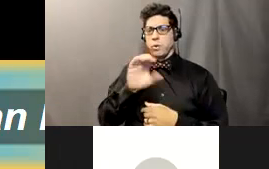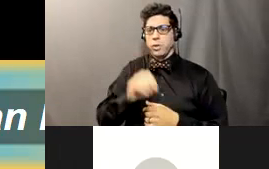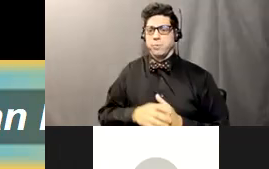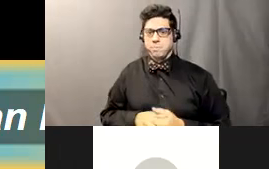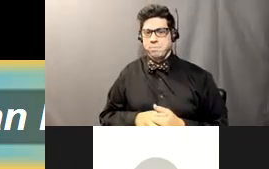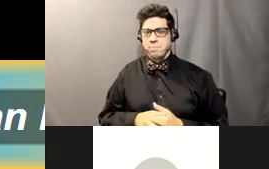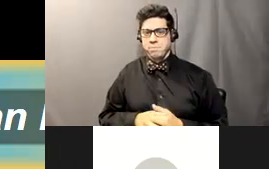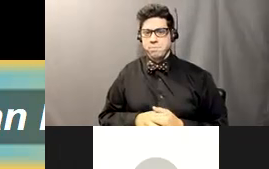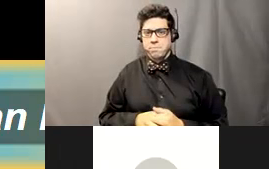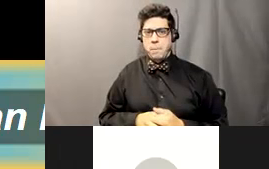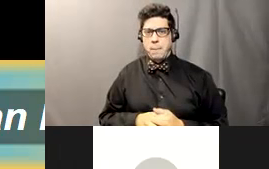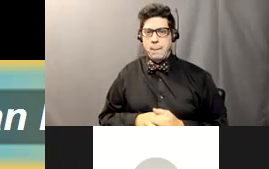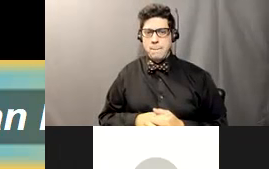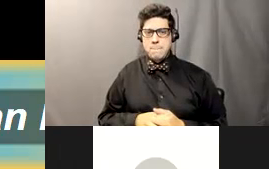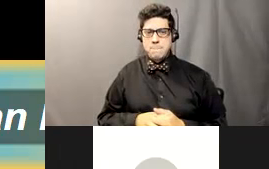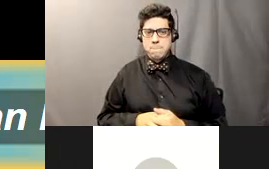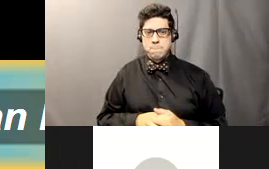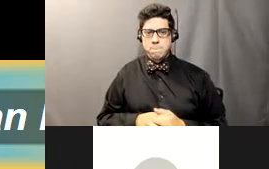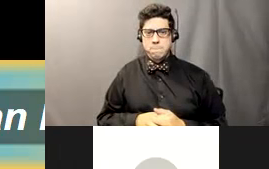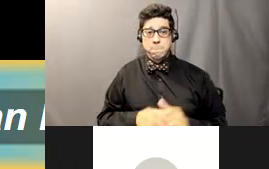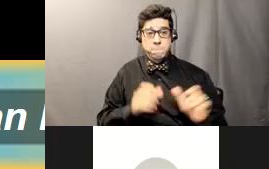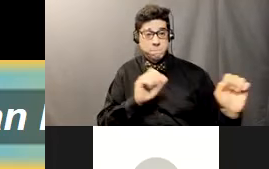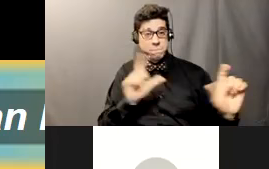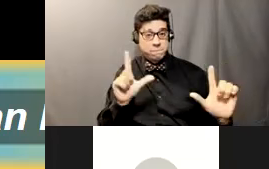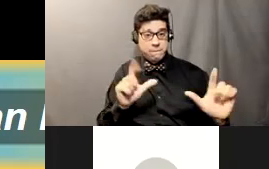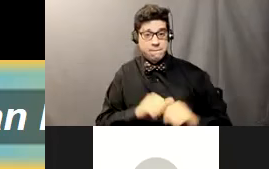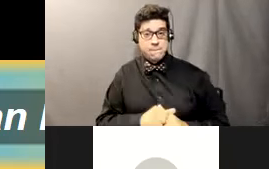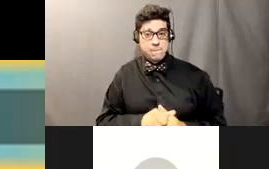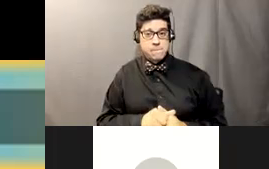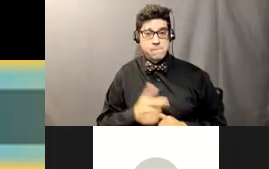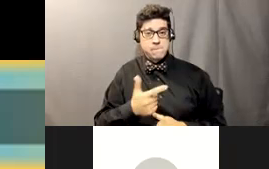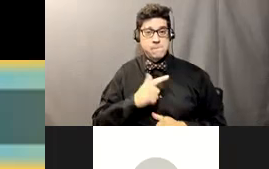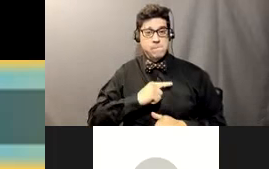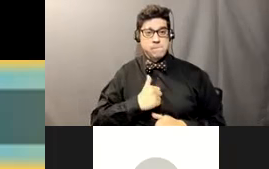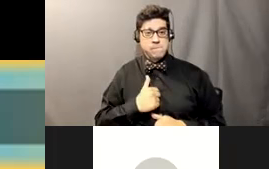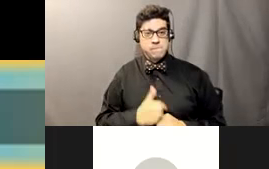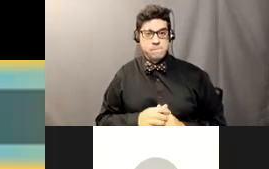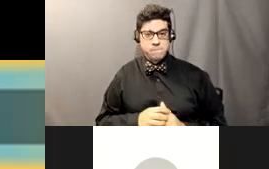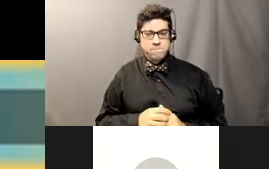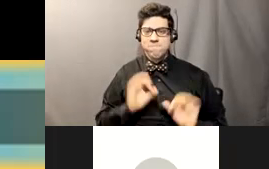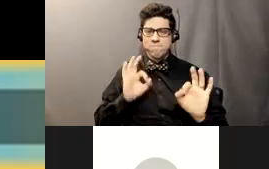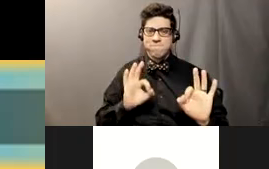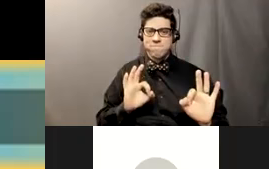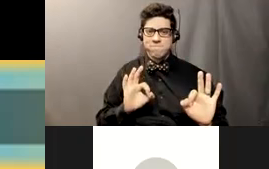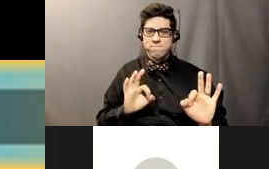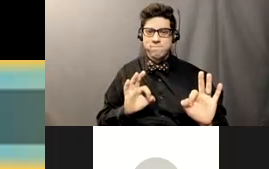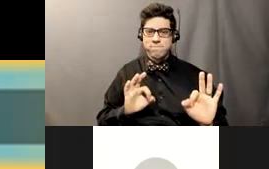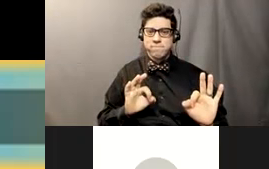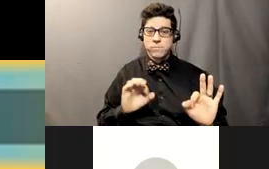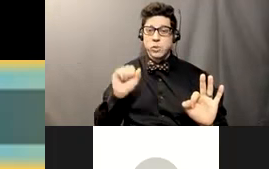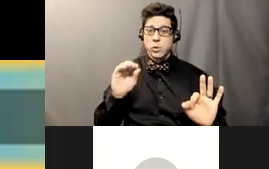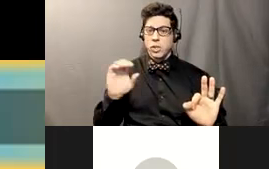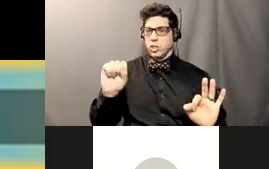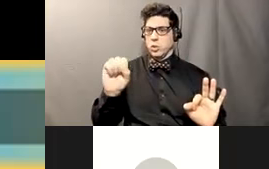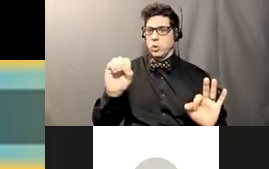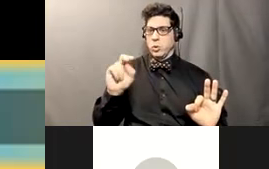Okay, and can you progress the slides? If that's it. Okay, so